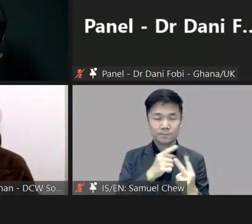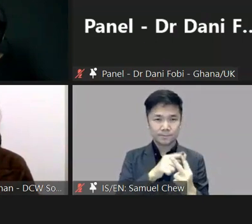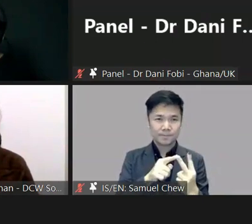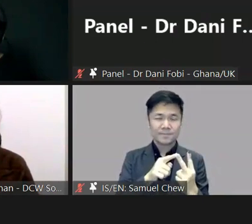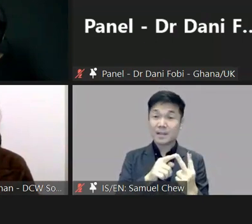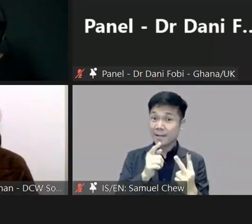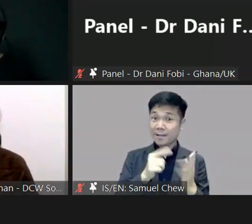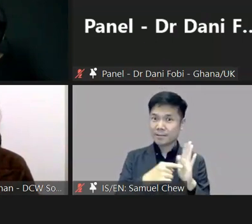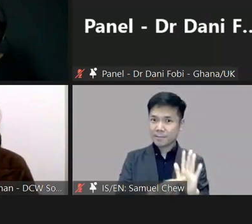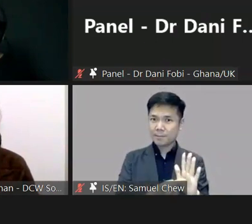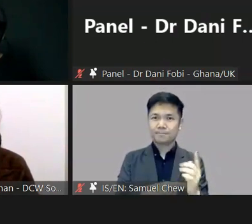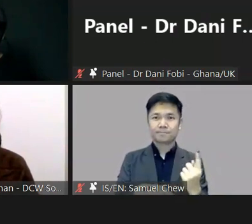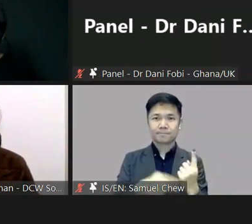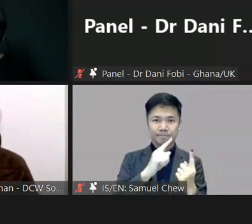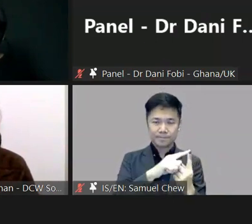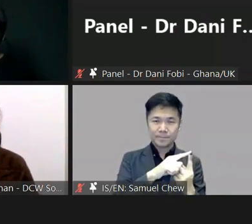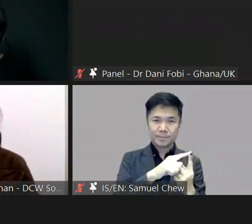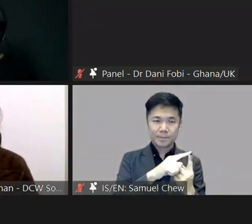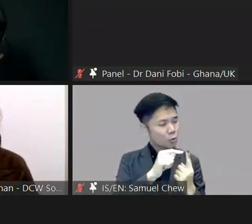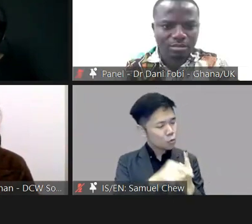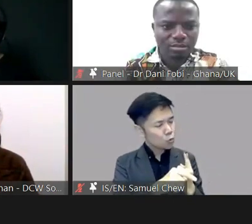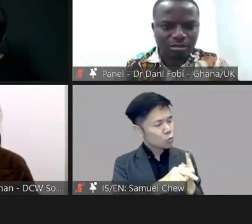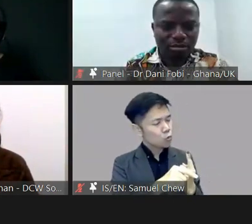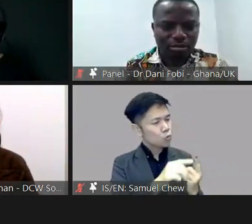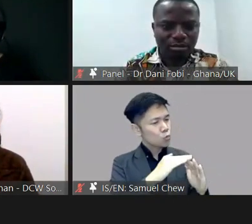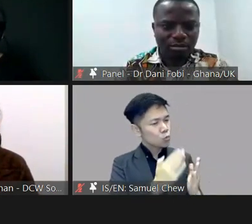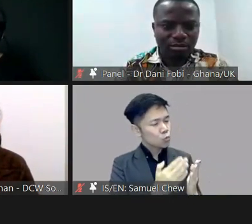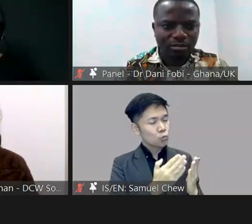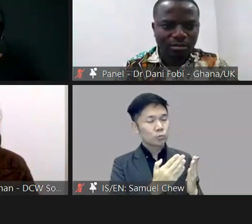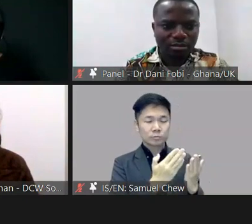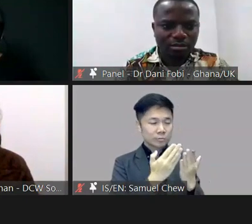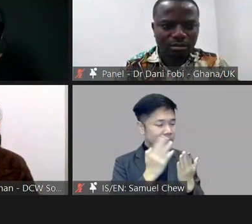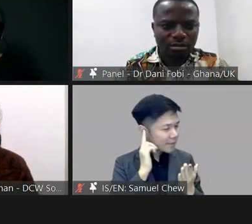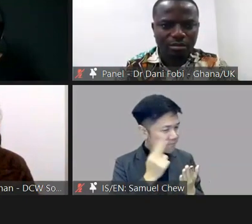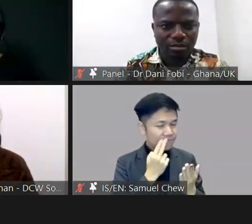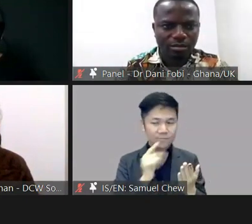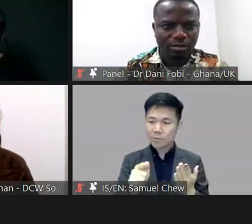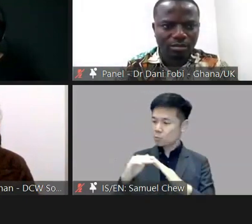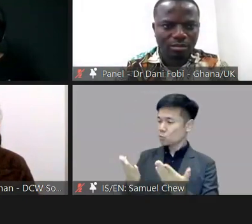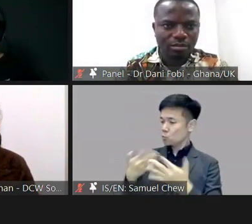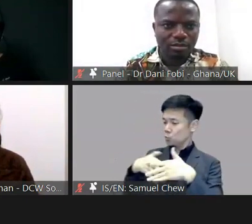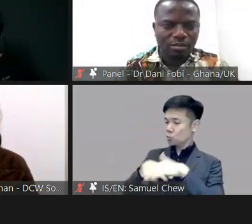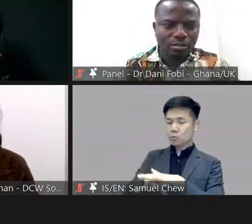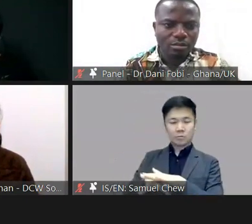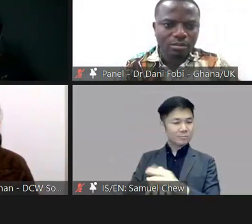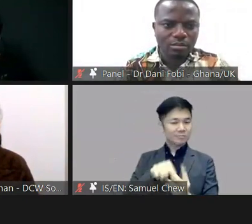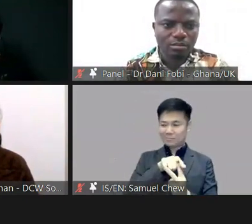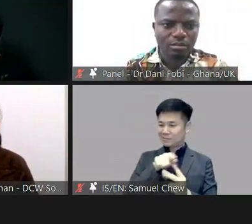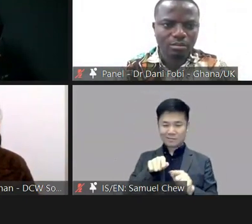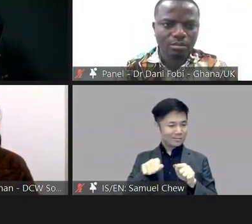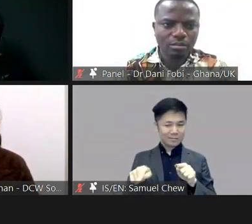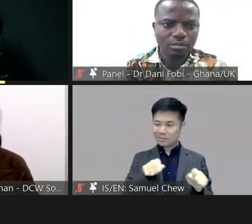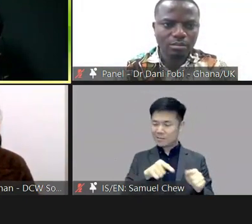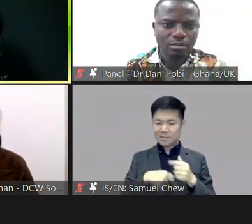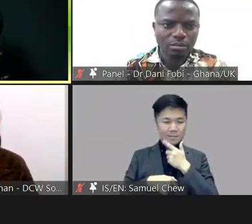the specialized school and the mainstream schools, the first thing a parent needs to do is look at the deaf